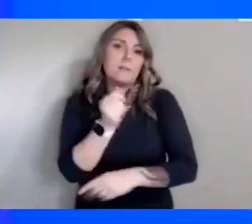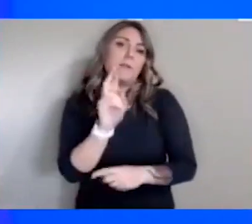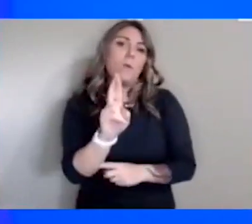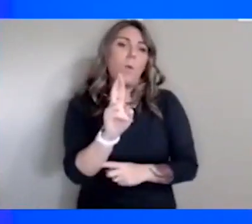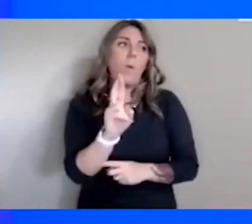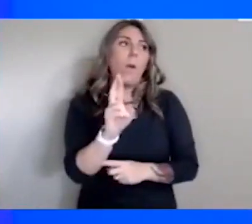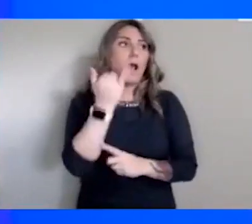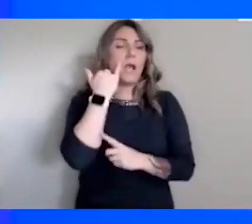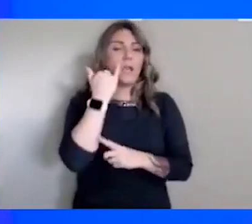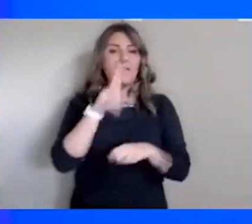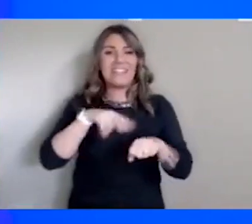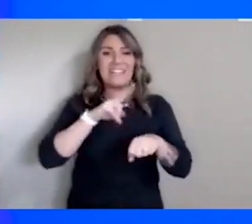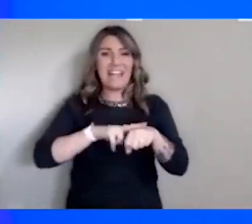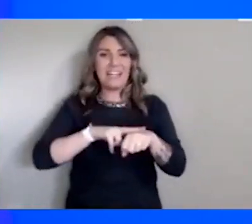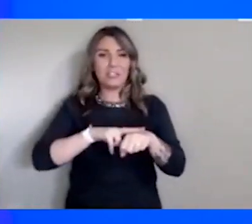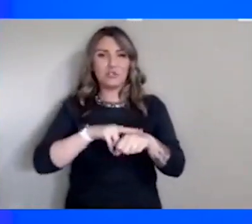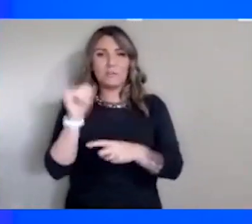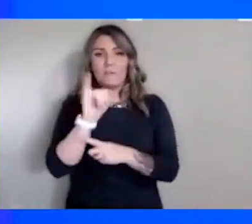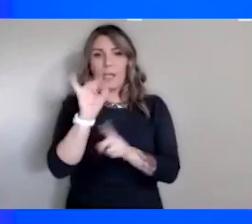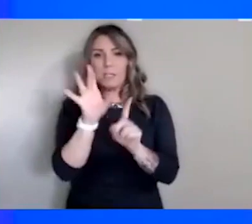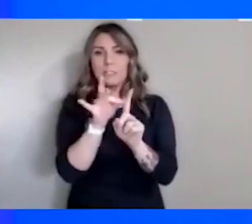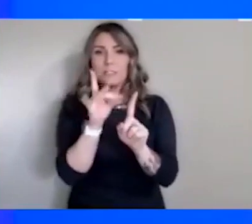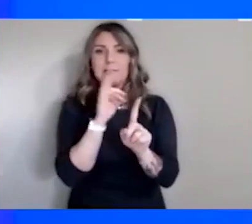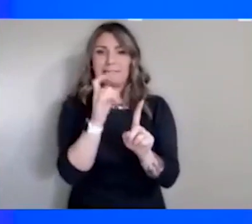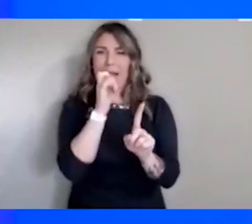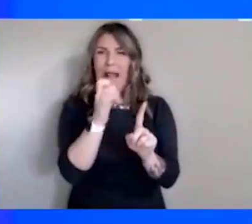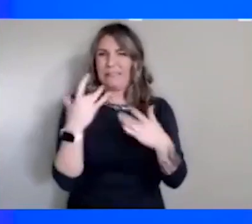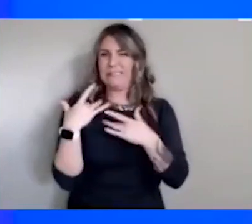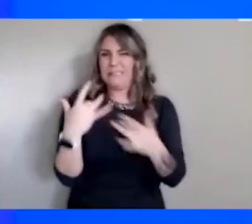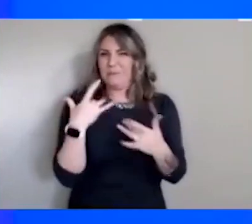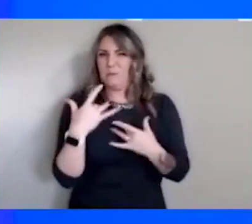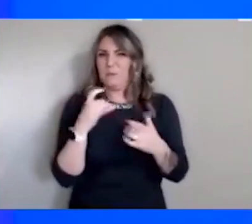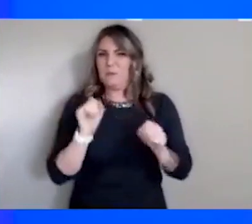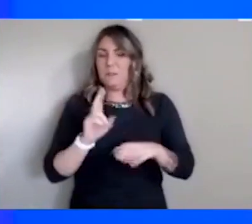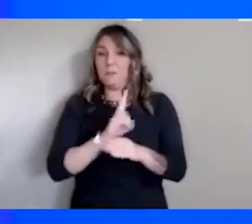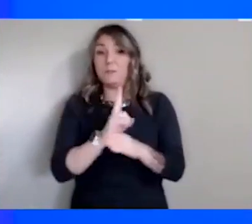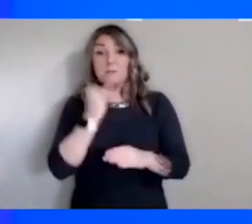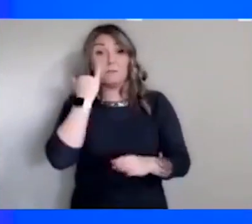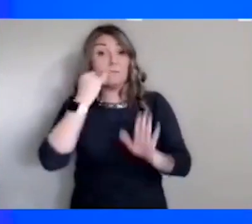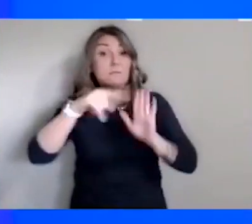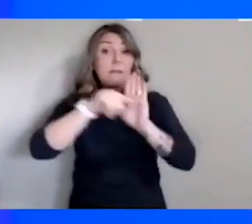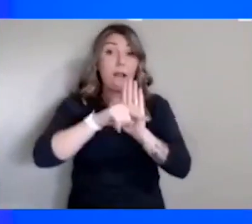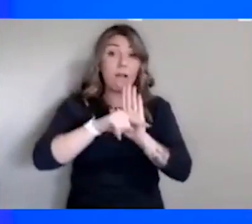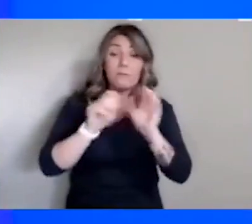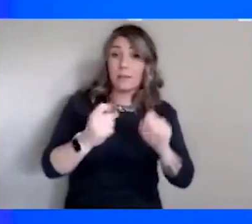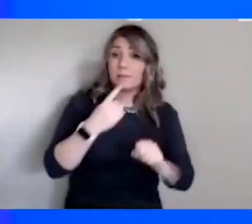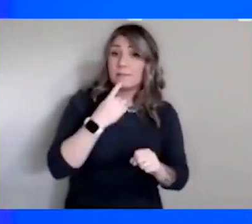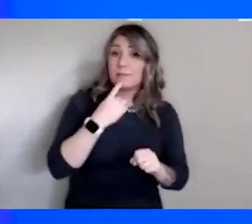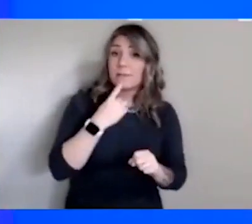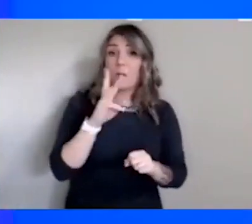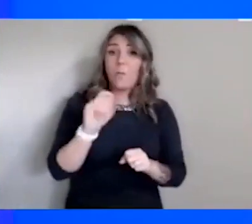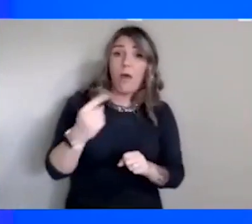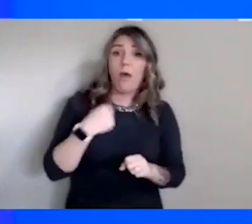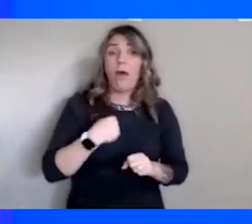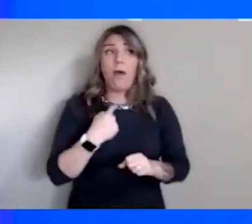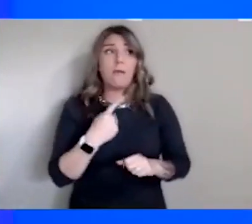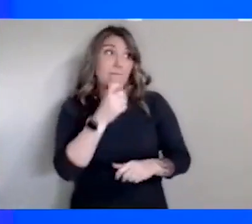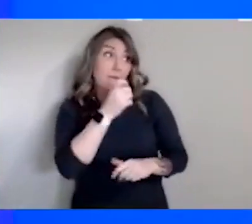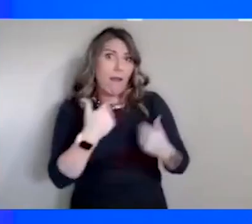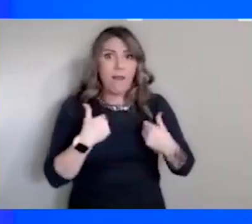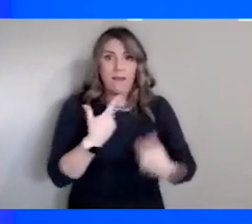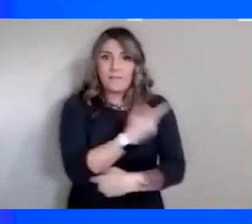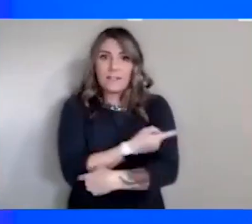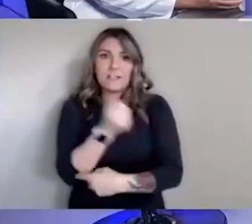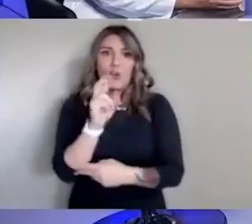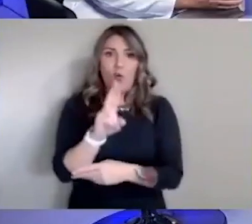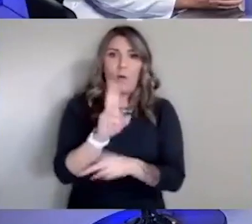natural infection. There's not really much to glean from that. If it were negative, you can just say, well, I know I either haven't had the vaccine or the infection. But you'd have